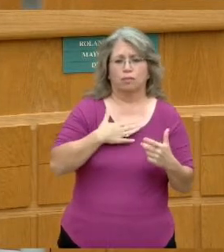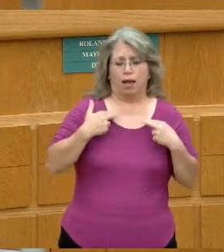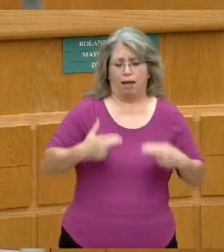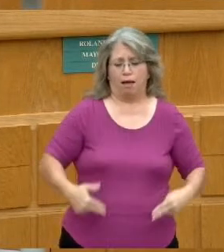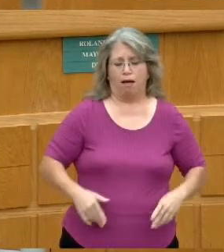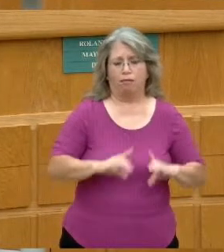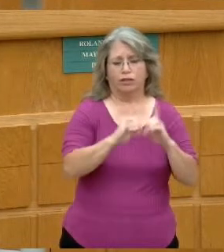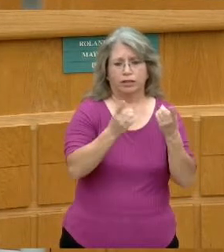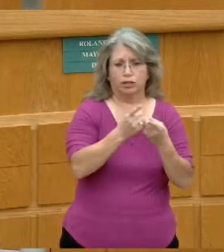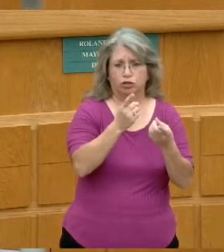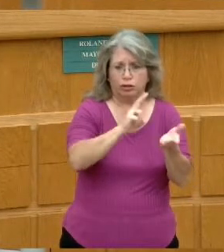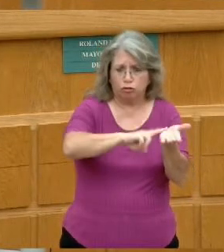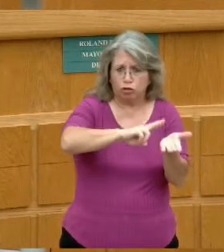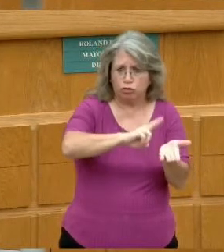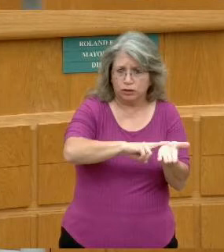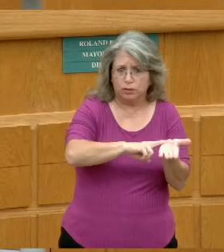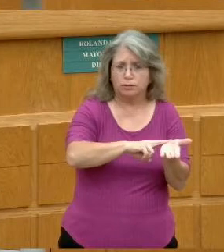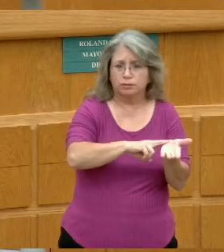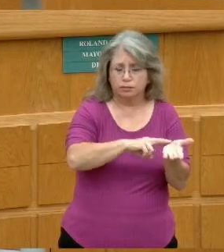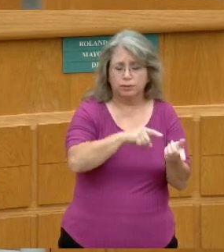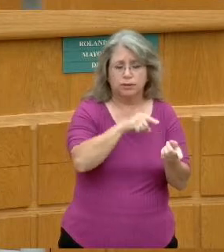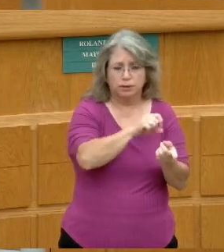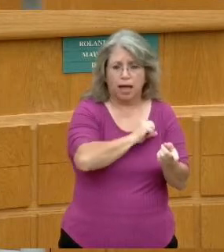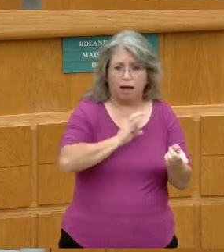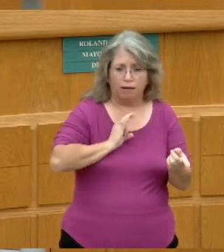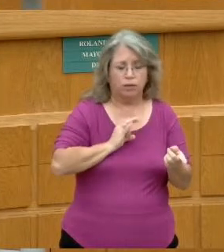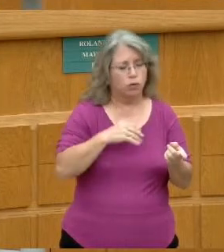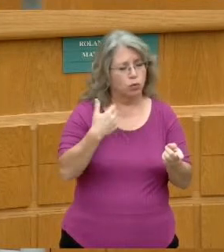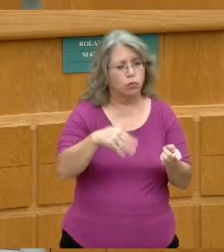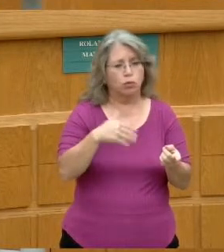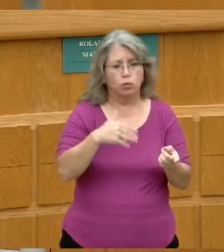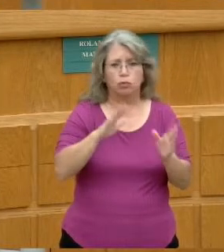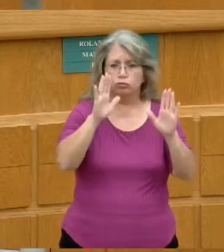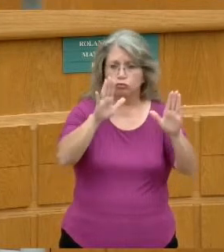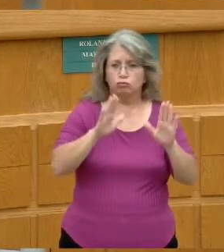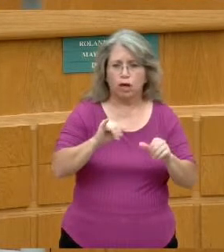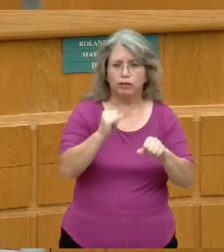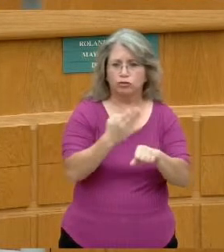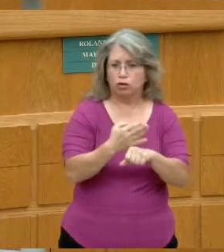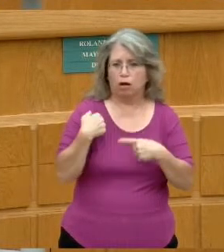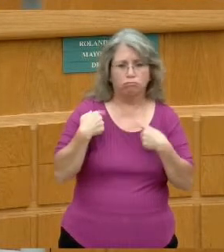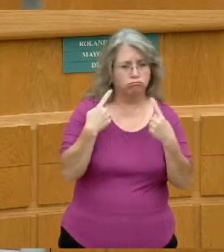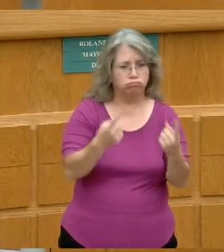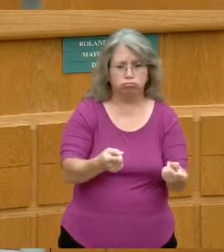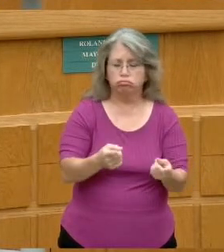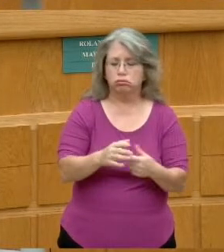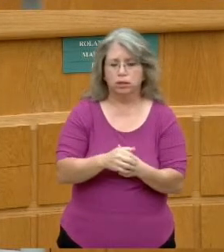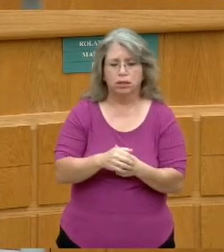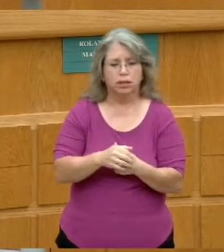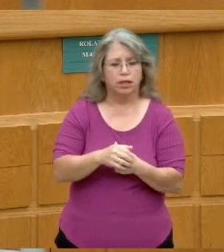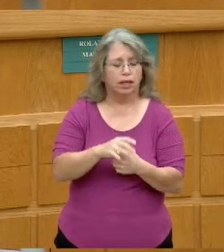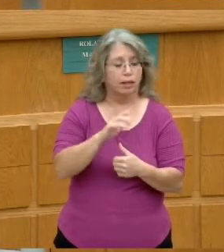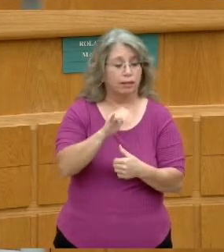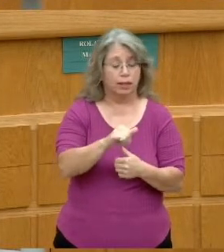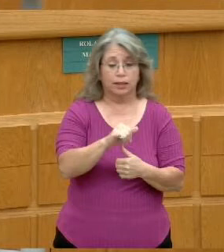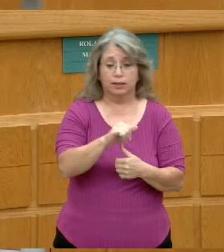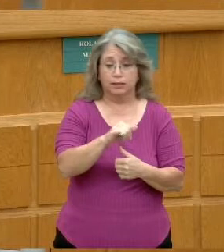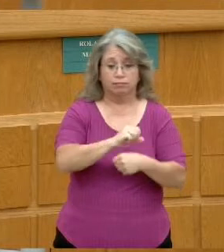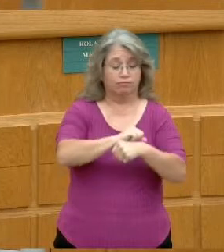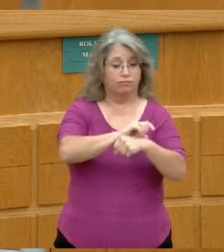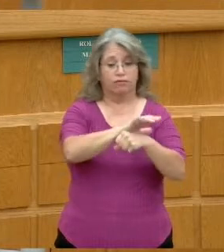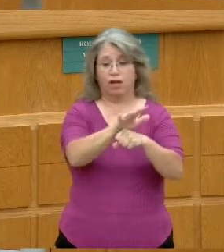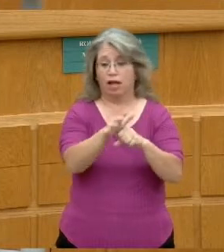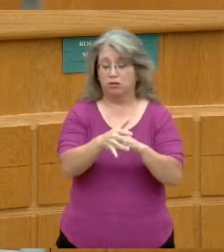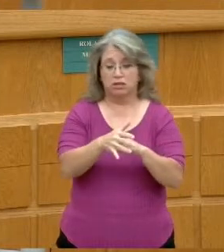been doing a phenomenal job during the COVID-19 crisis. This pandemic is unprecedented, and they have stepped up to the plate